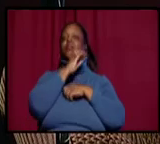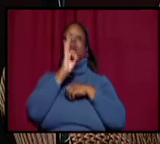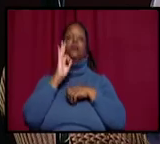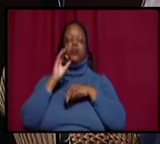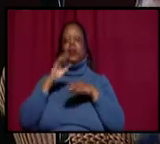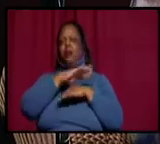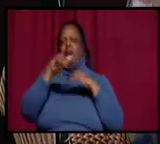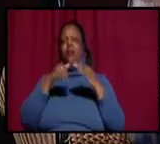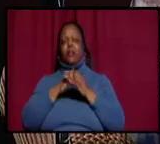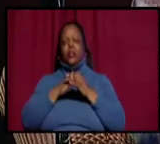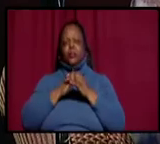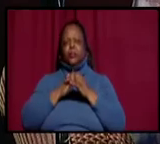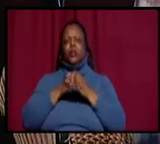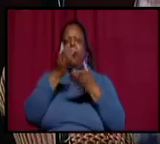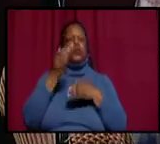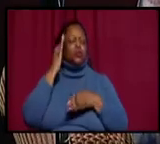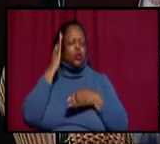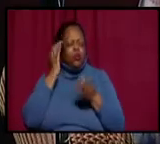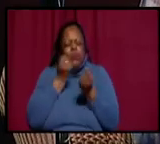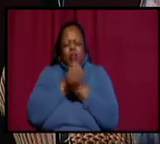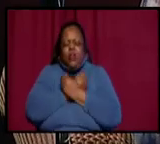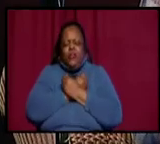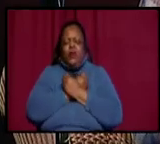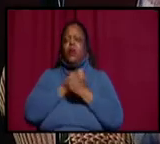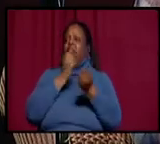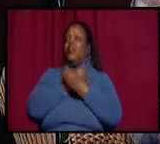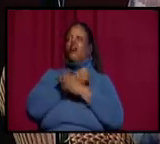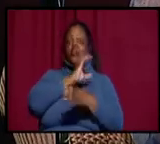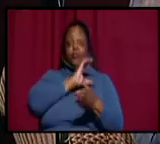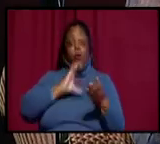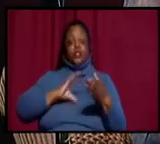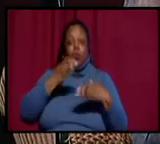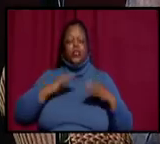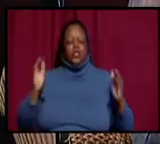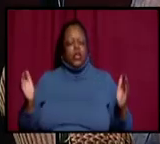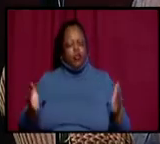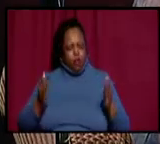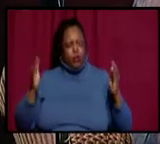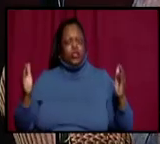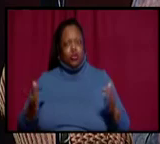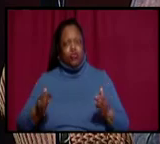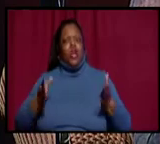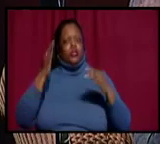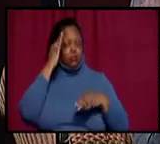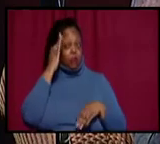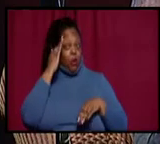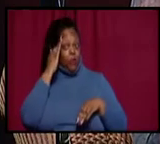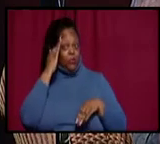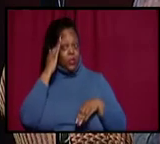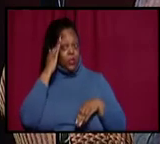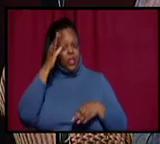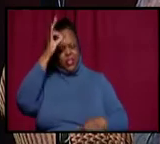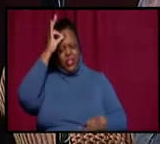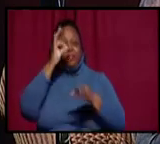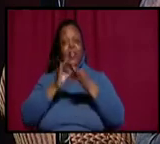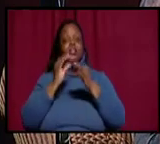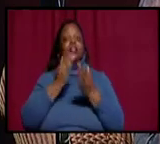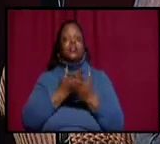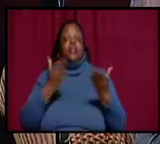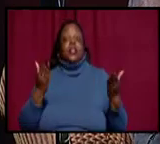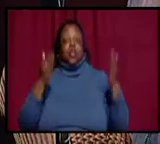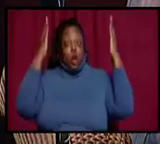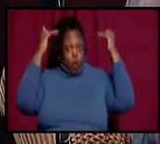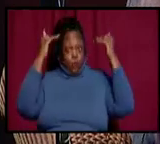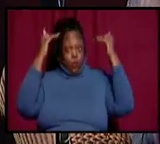and social media, we want you to know that we love you with the love of Christ. Want to encourage you to know that Faith is the substance of things